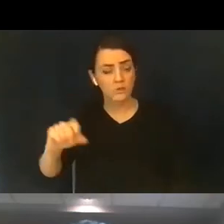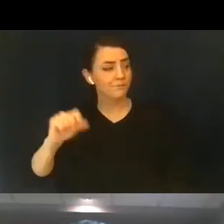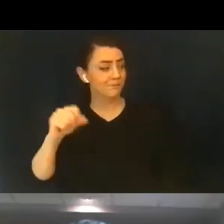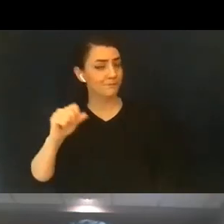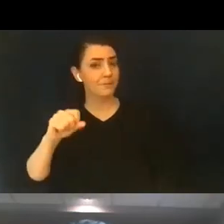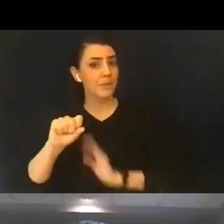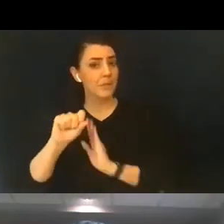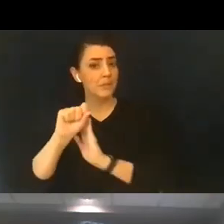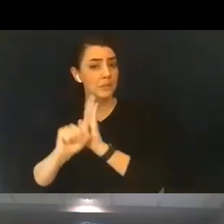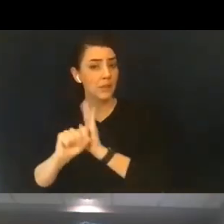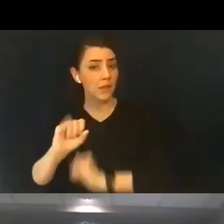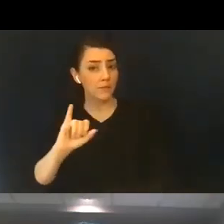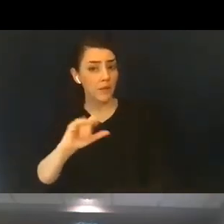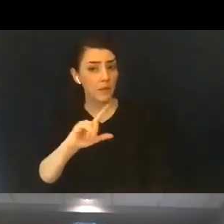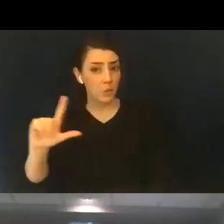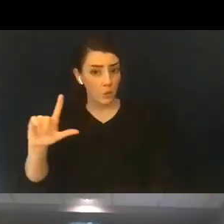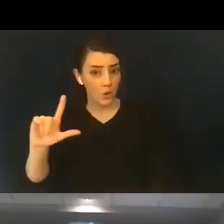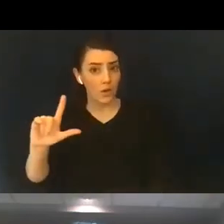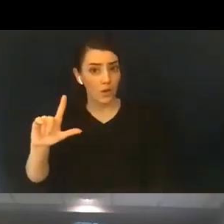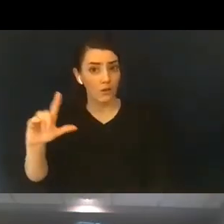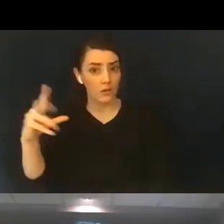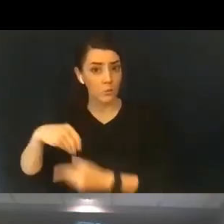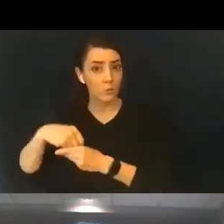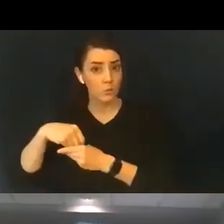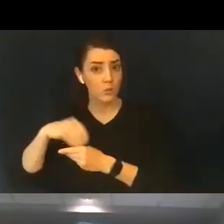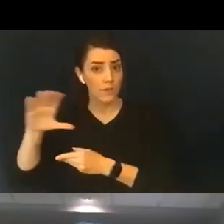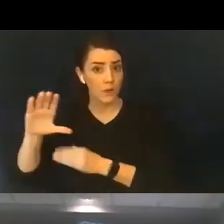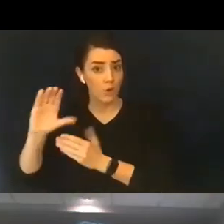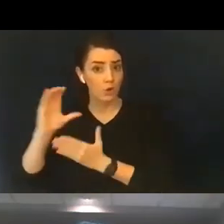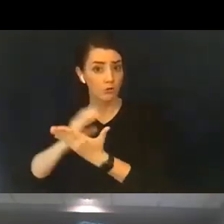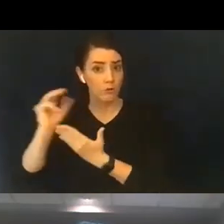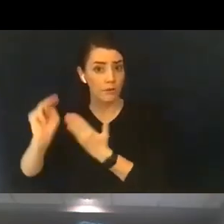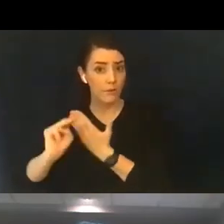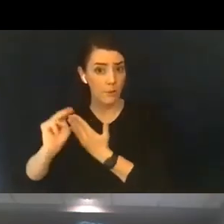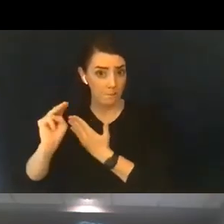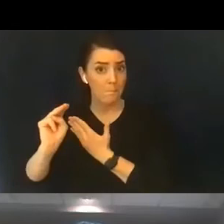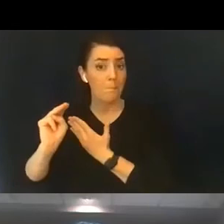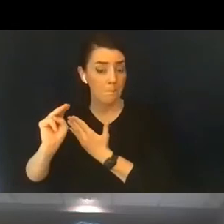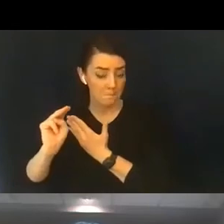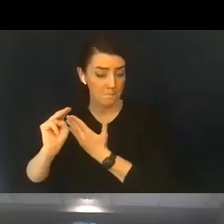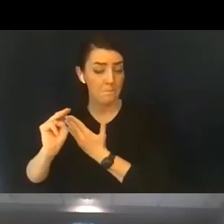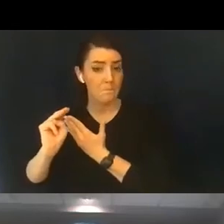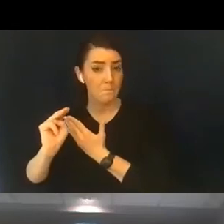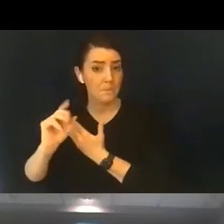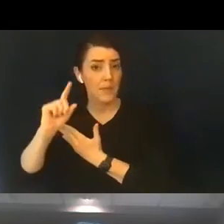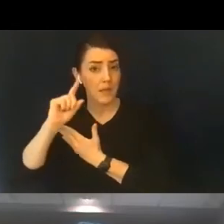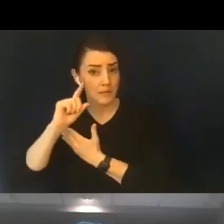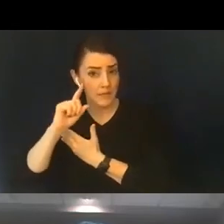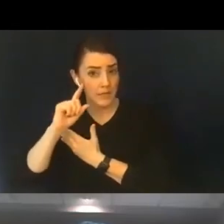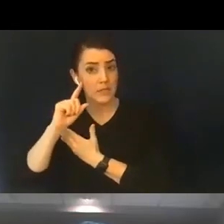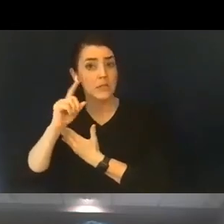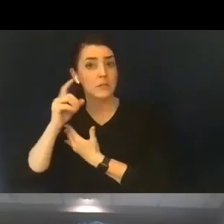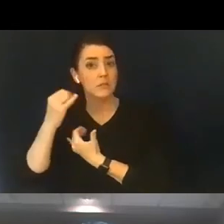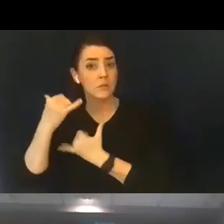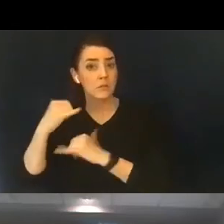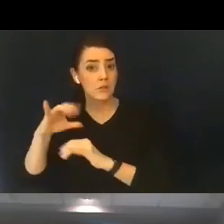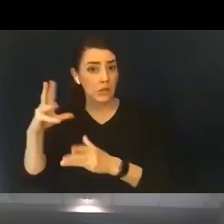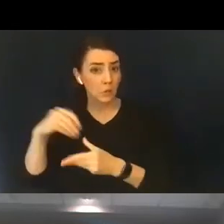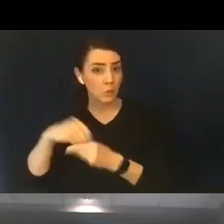in Illinois, and I believe they're still working on it in California, in Orange County and Long